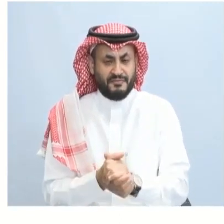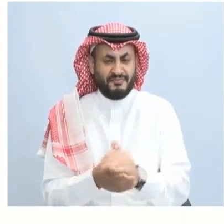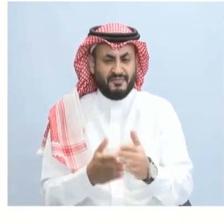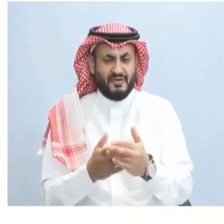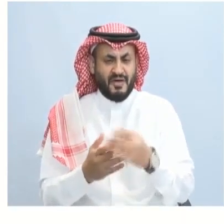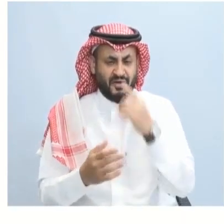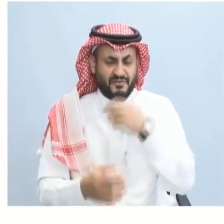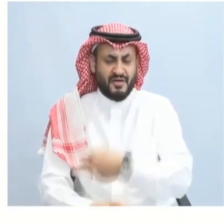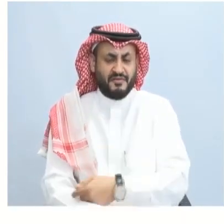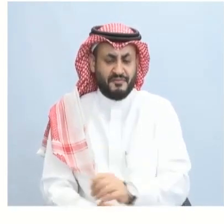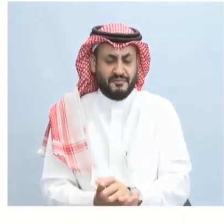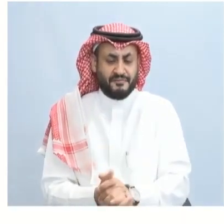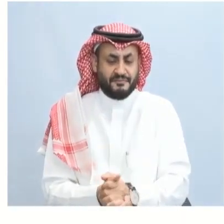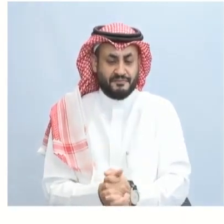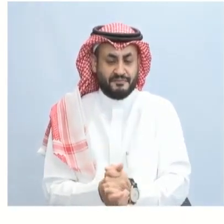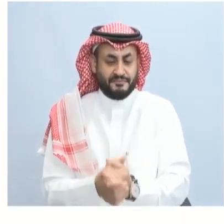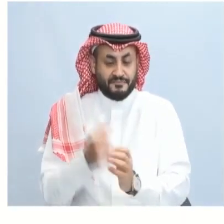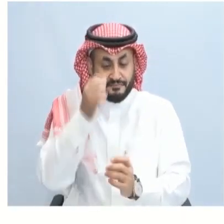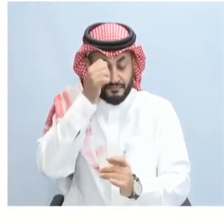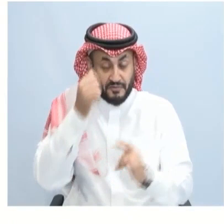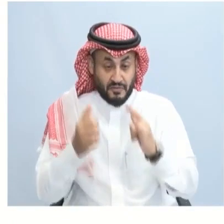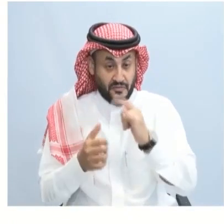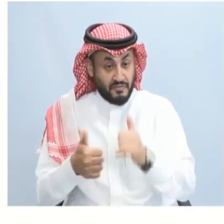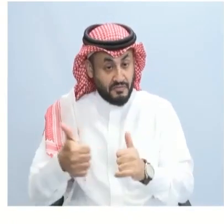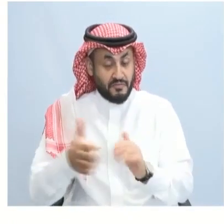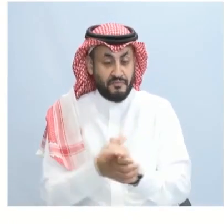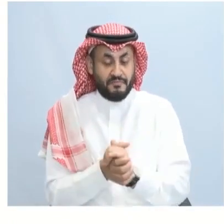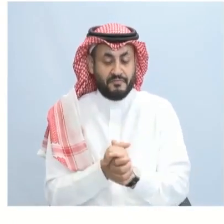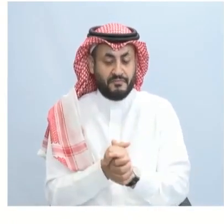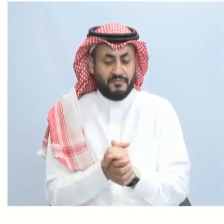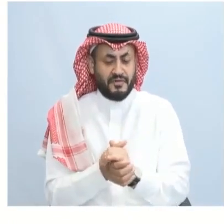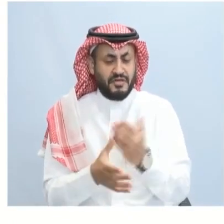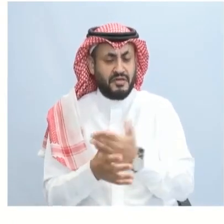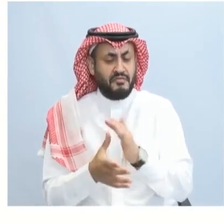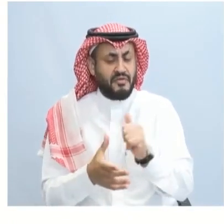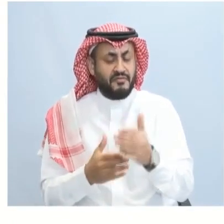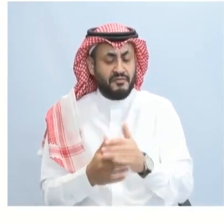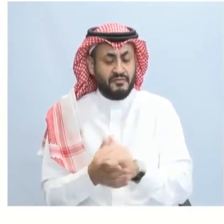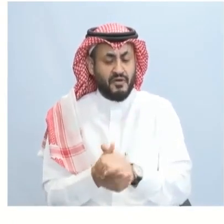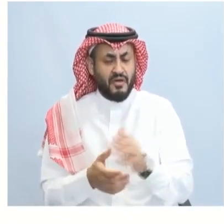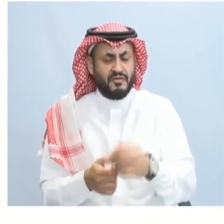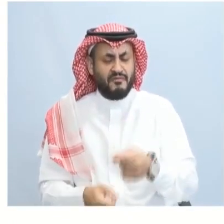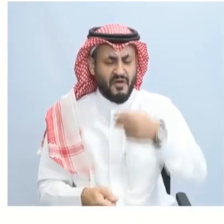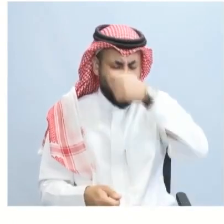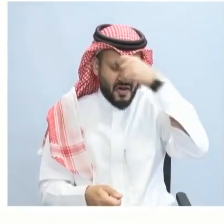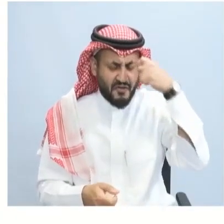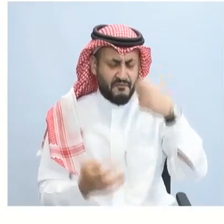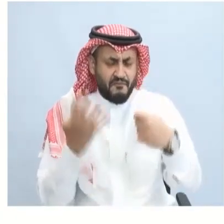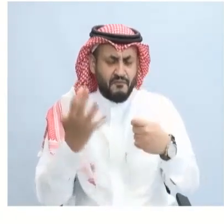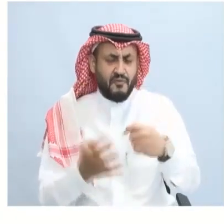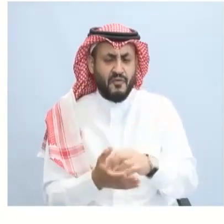feet. Why? I think a vacation sounds like a great idea. You've worked really hard for 4 years. You deserve a